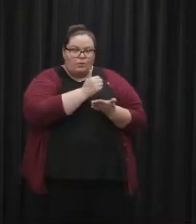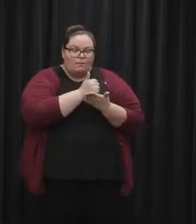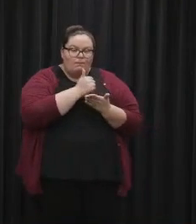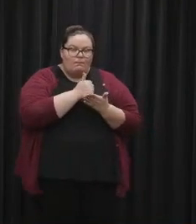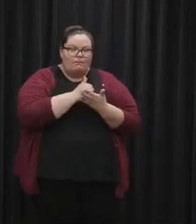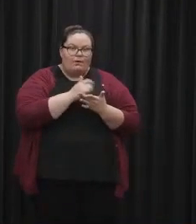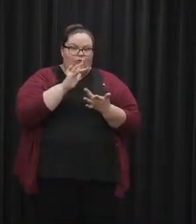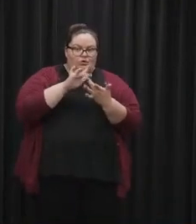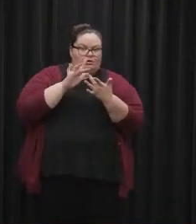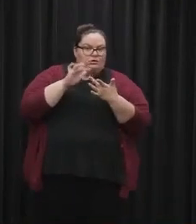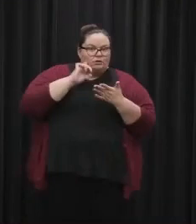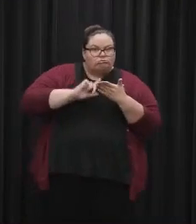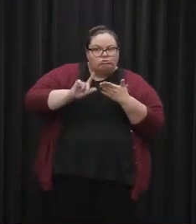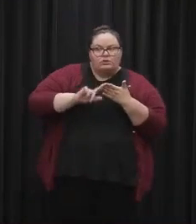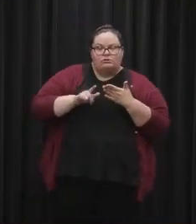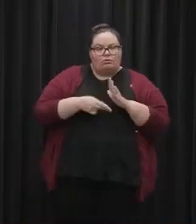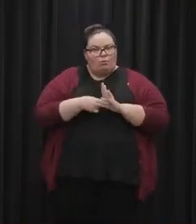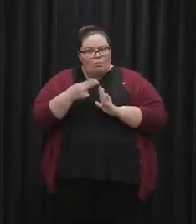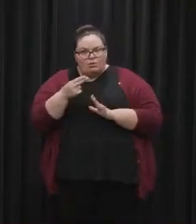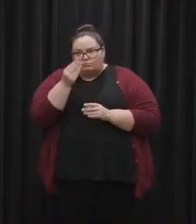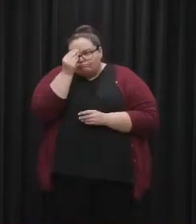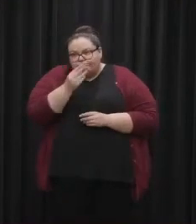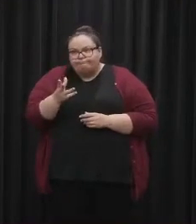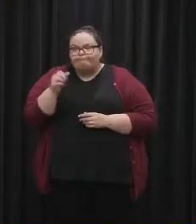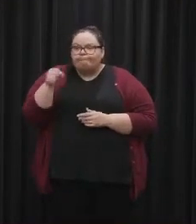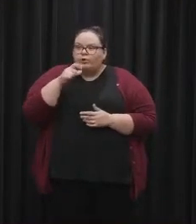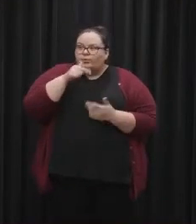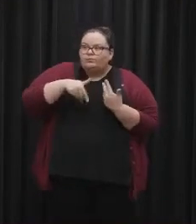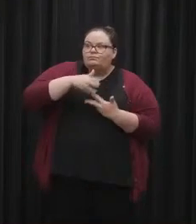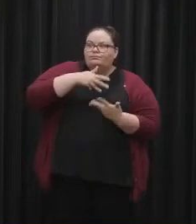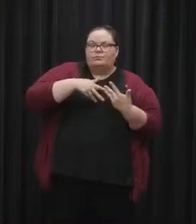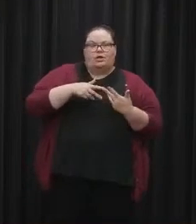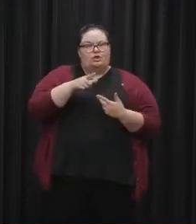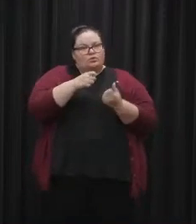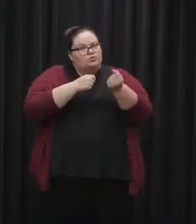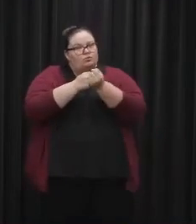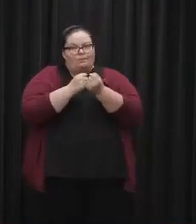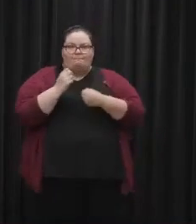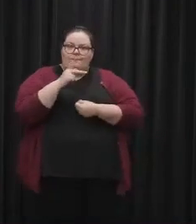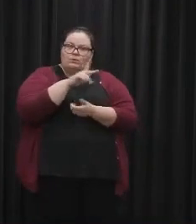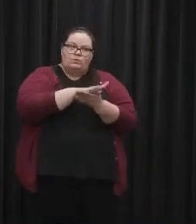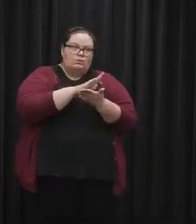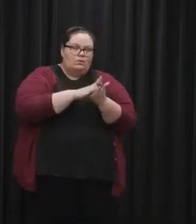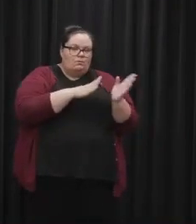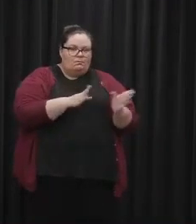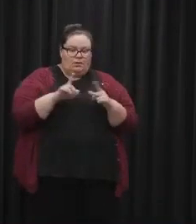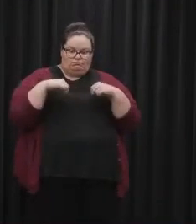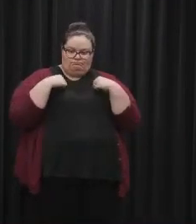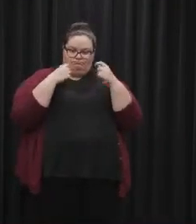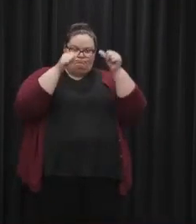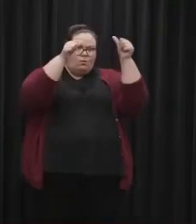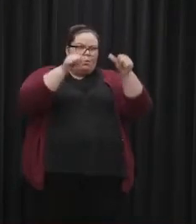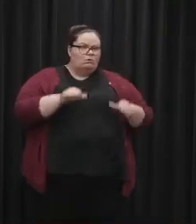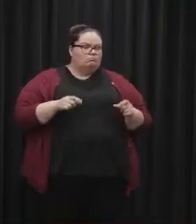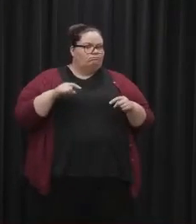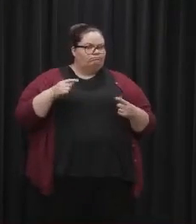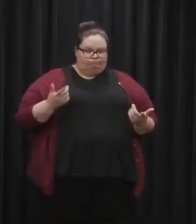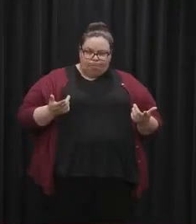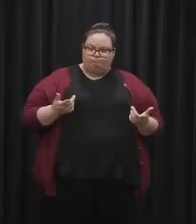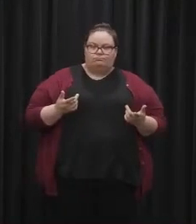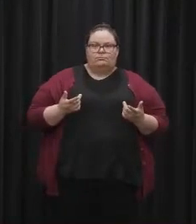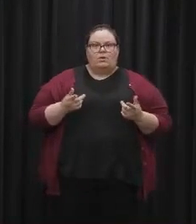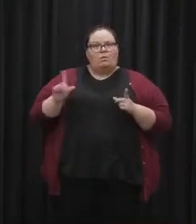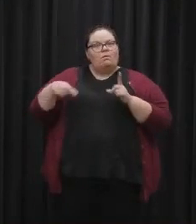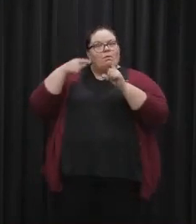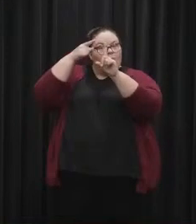the work of your contact tracers can be done. We need your help to support the back-to-school plans that have been out there and made public for a long, long time.